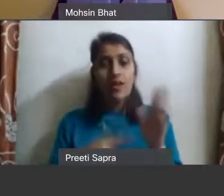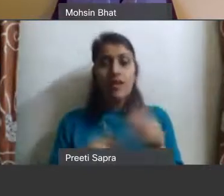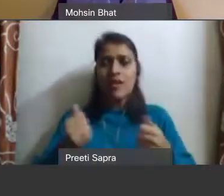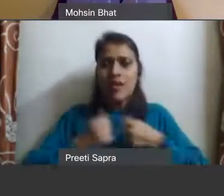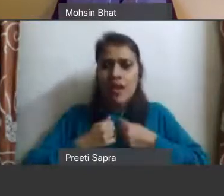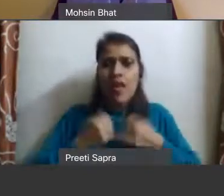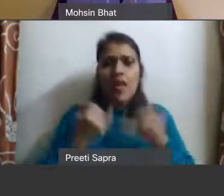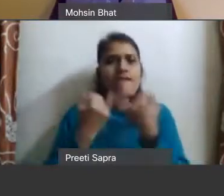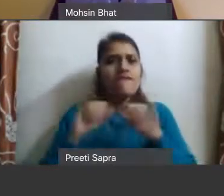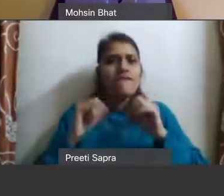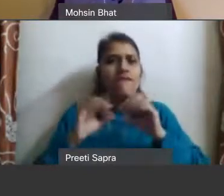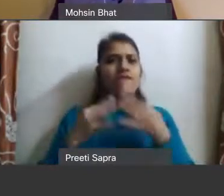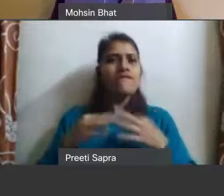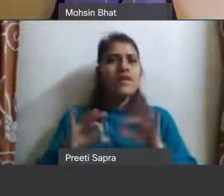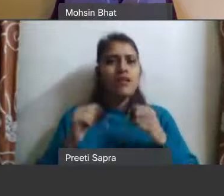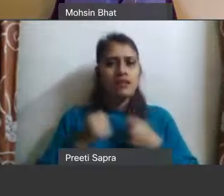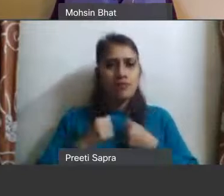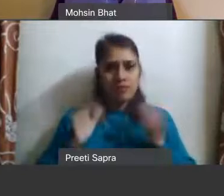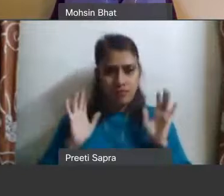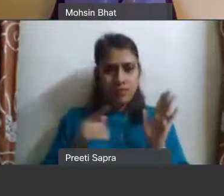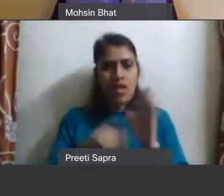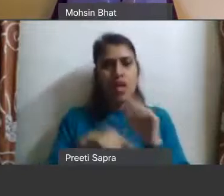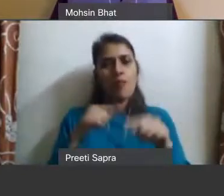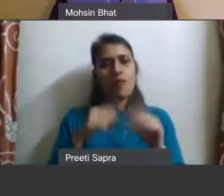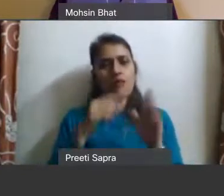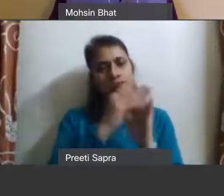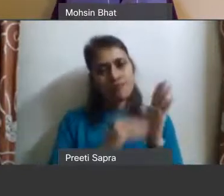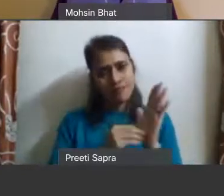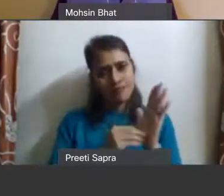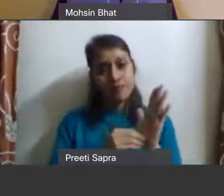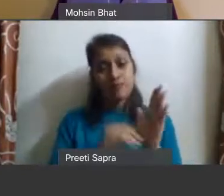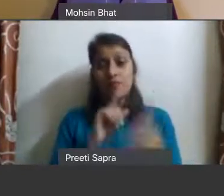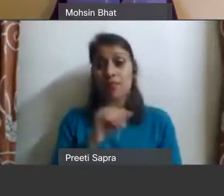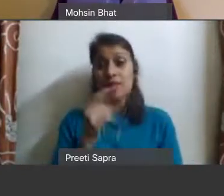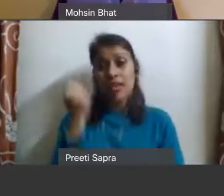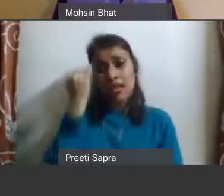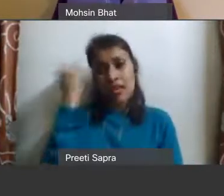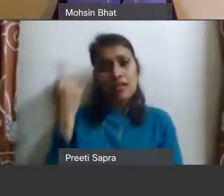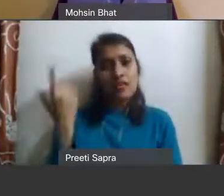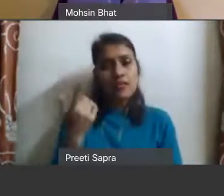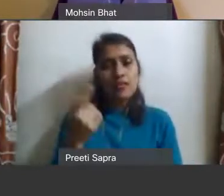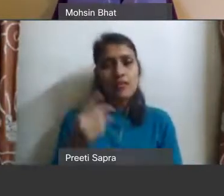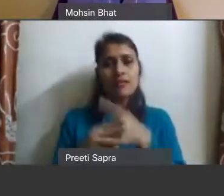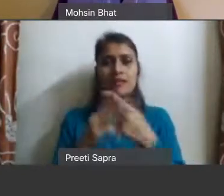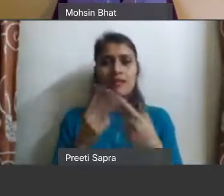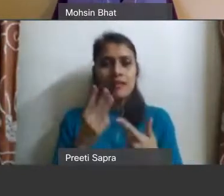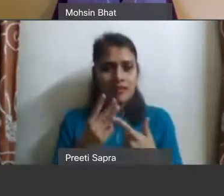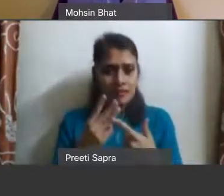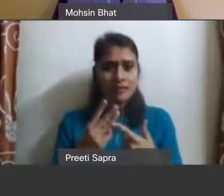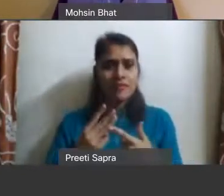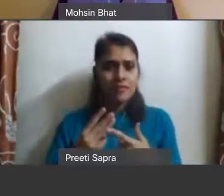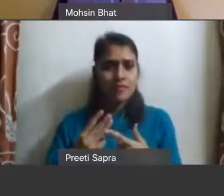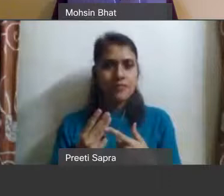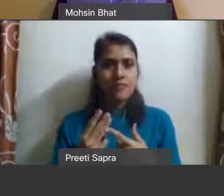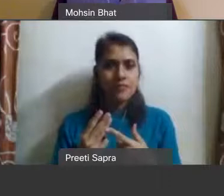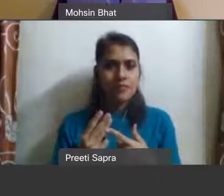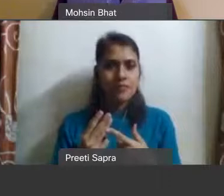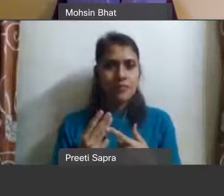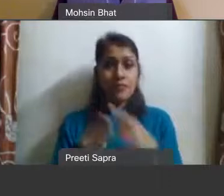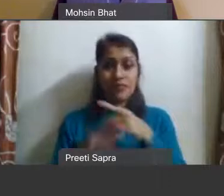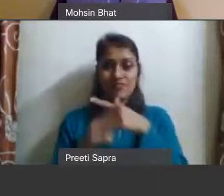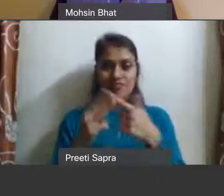and Article 21, right to life, which is also applicable to everybody. But this idea of these three, this triangulation of these three